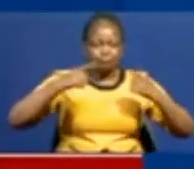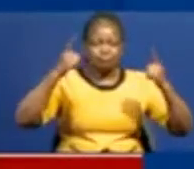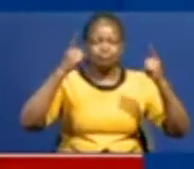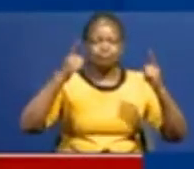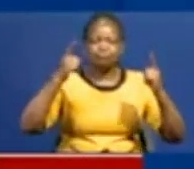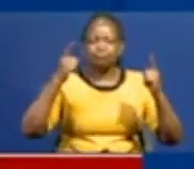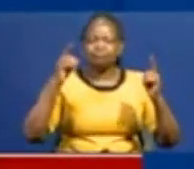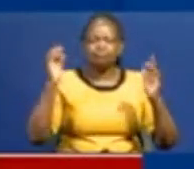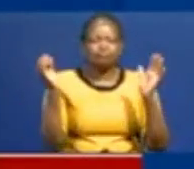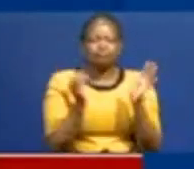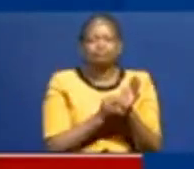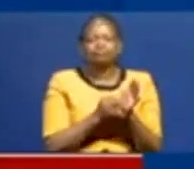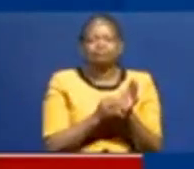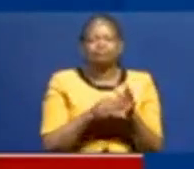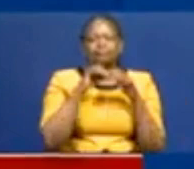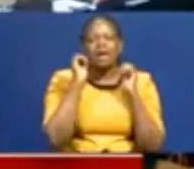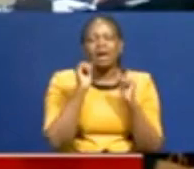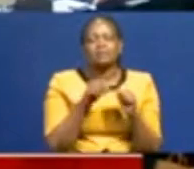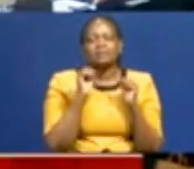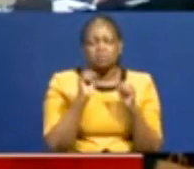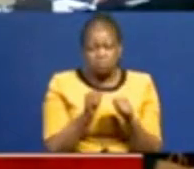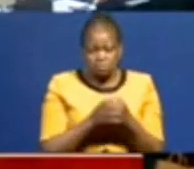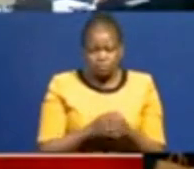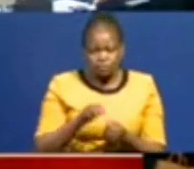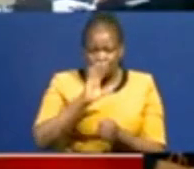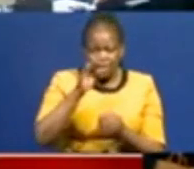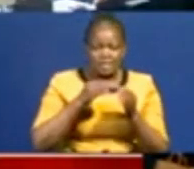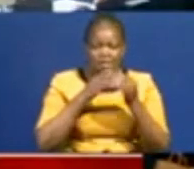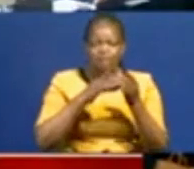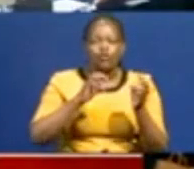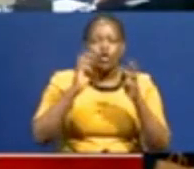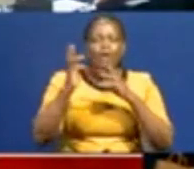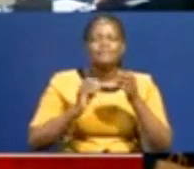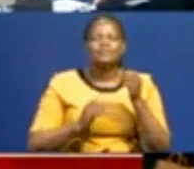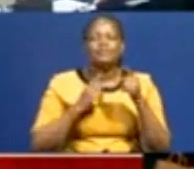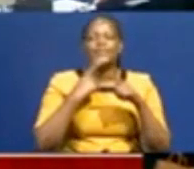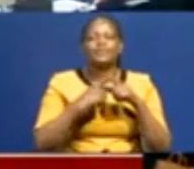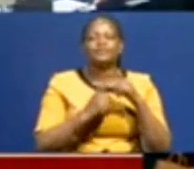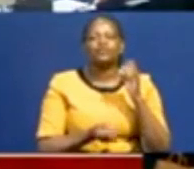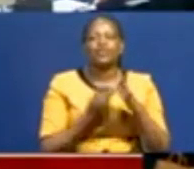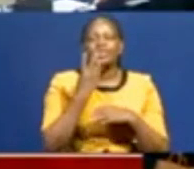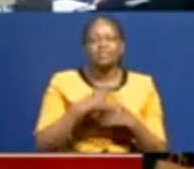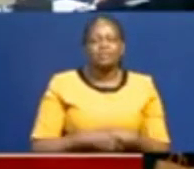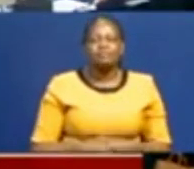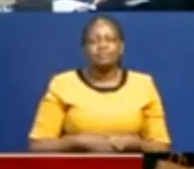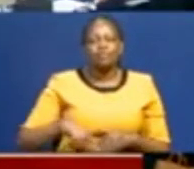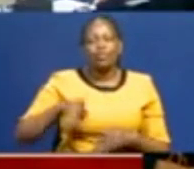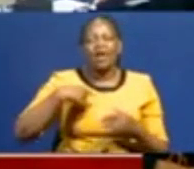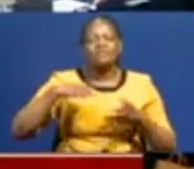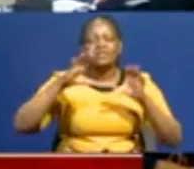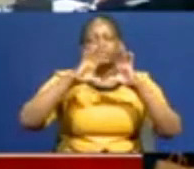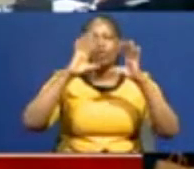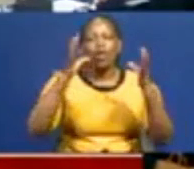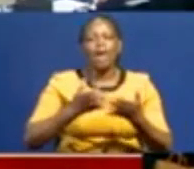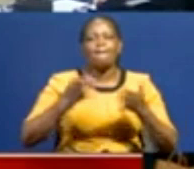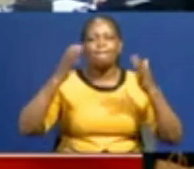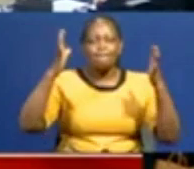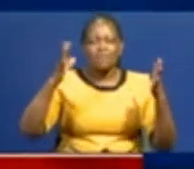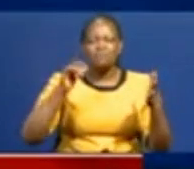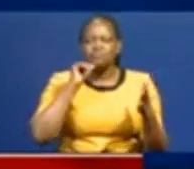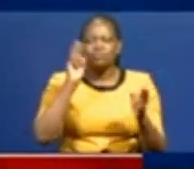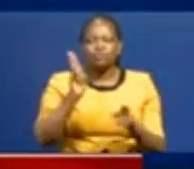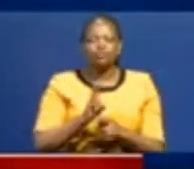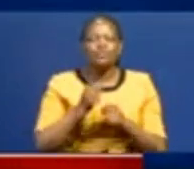the consensus of the African government leaders for climate positive growth. We have the world's biggest